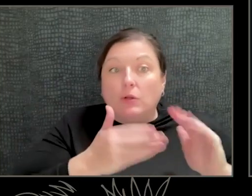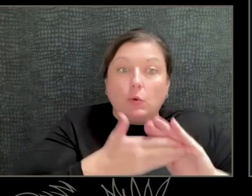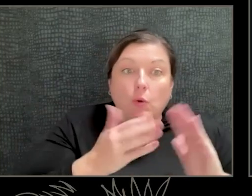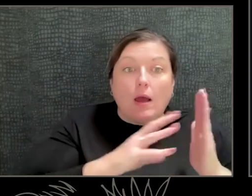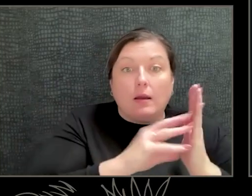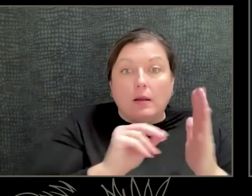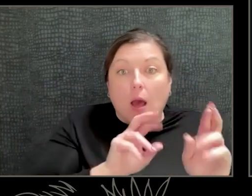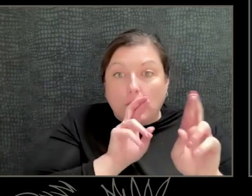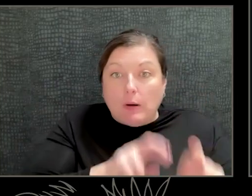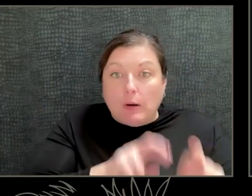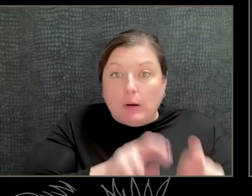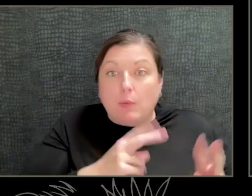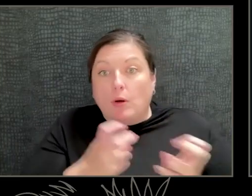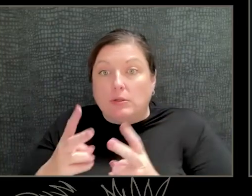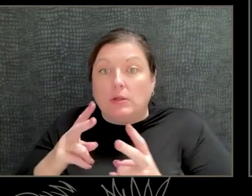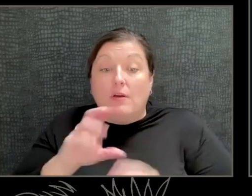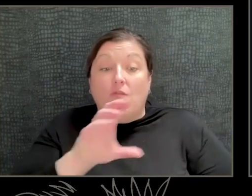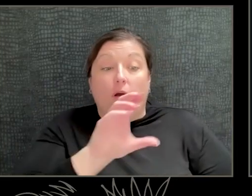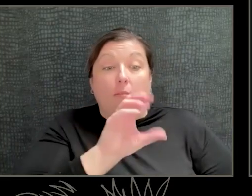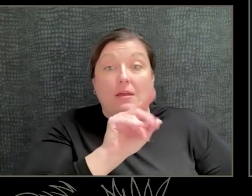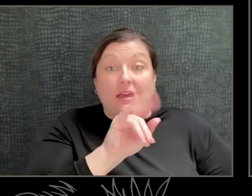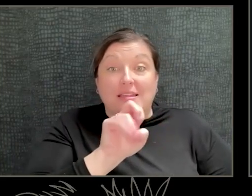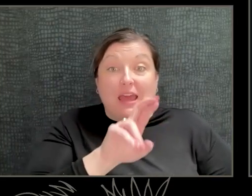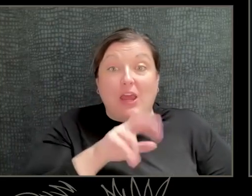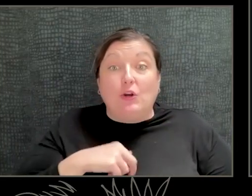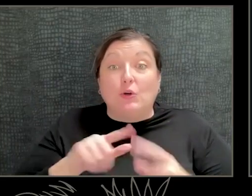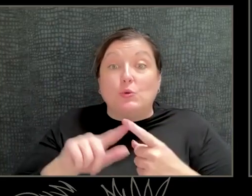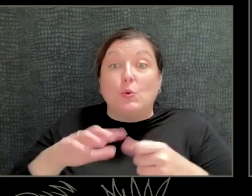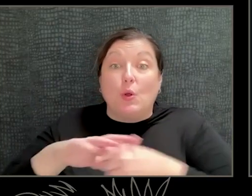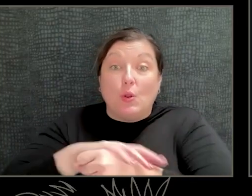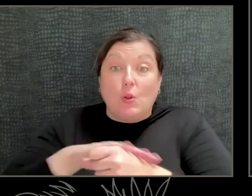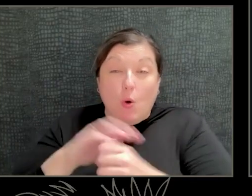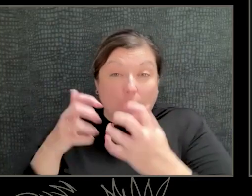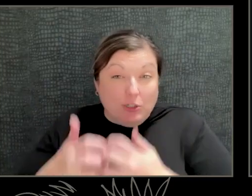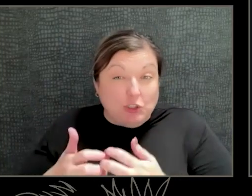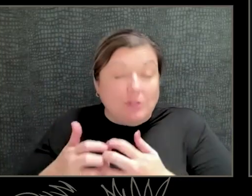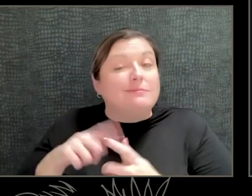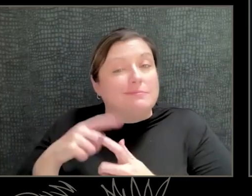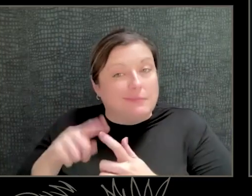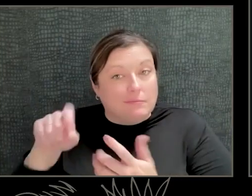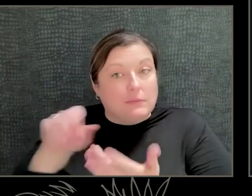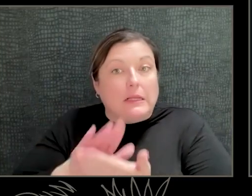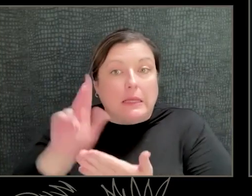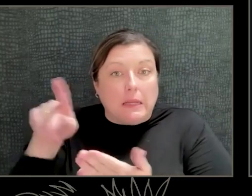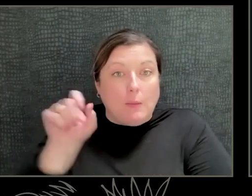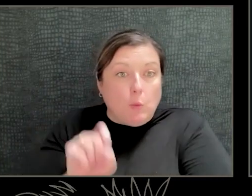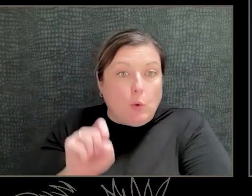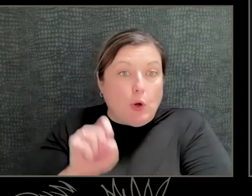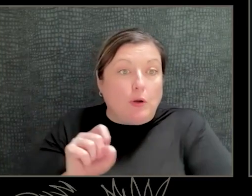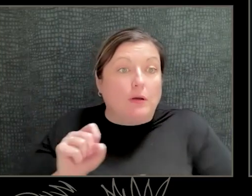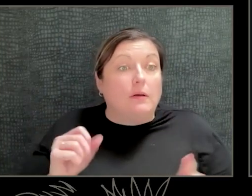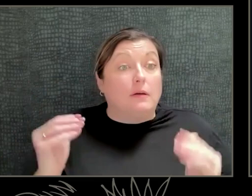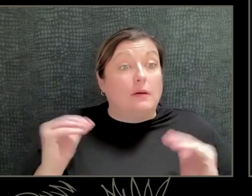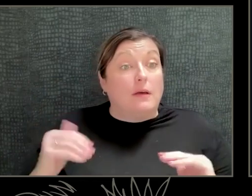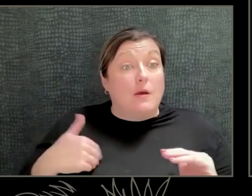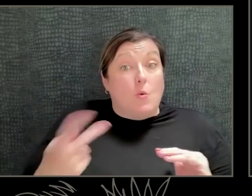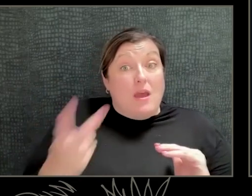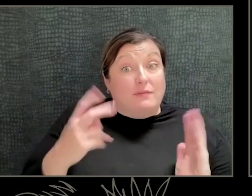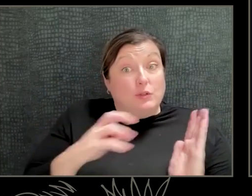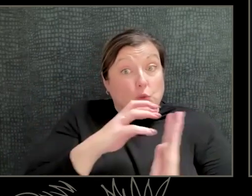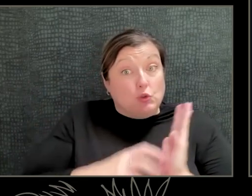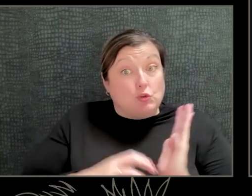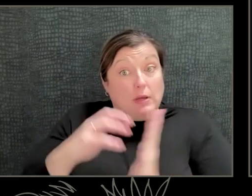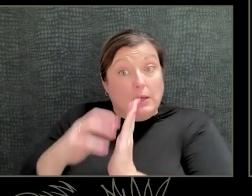our container to our local machine, and then some cleanup work. And then we just have two scripts that run